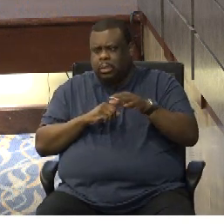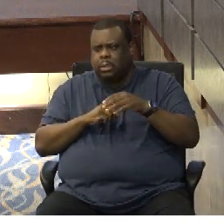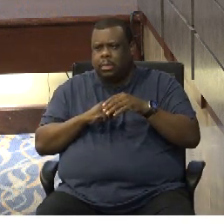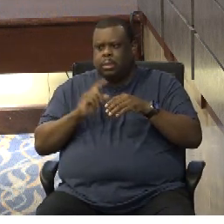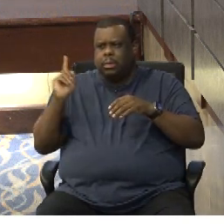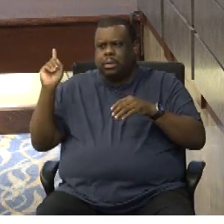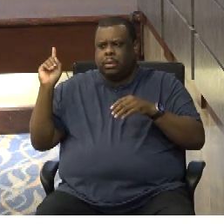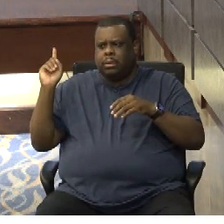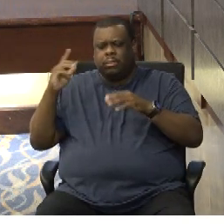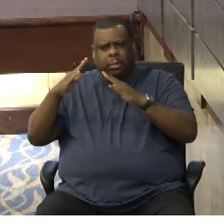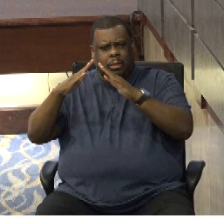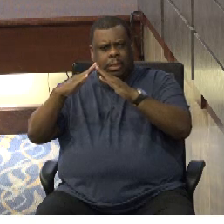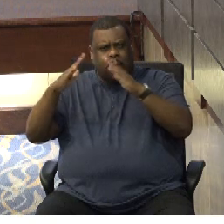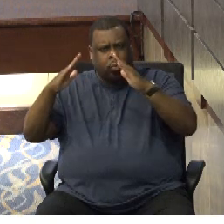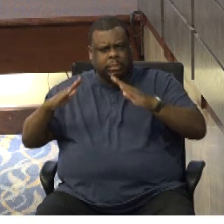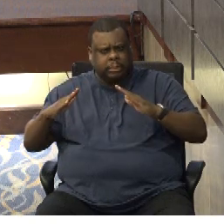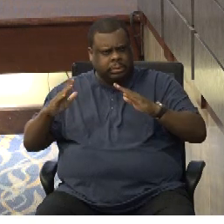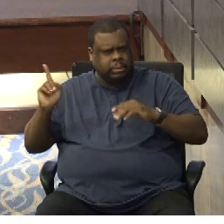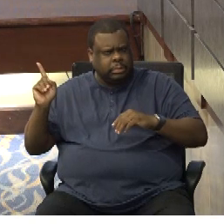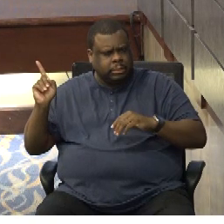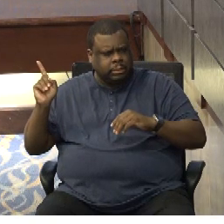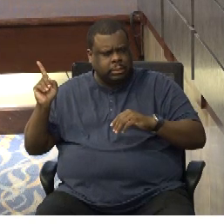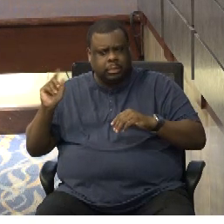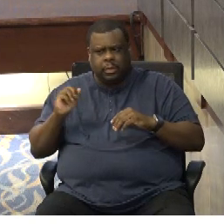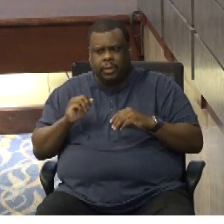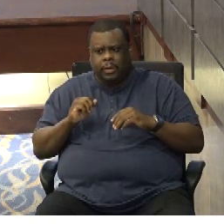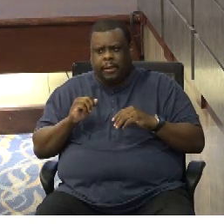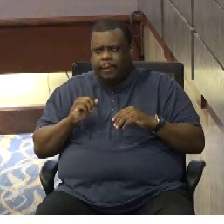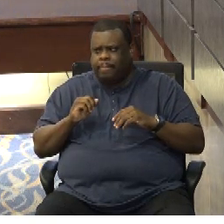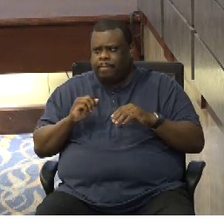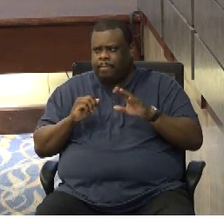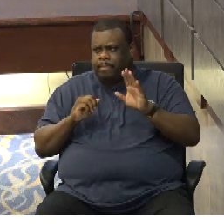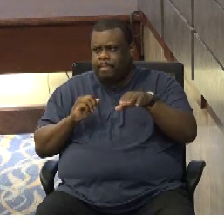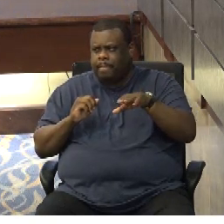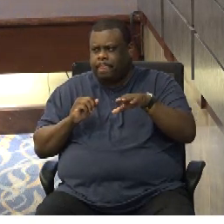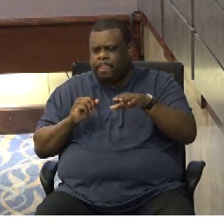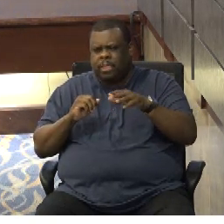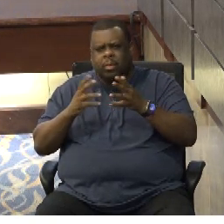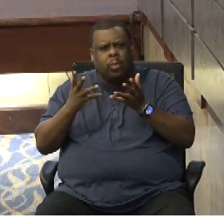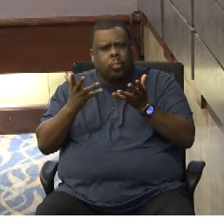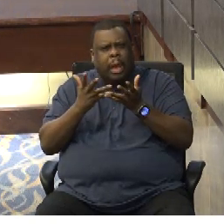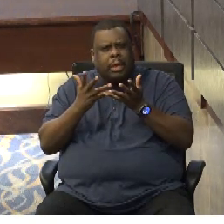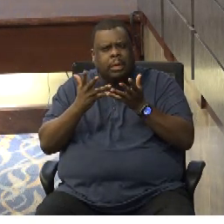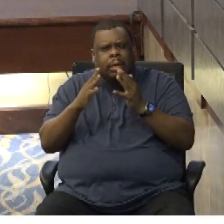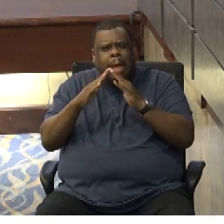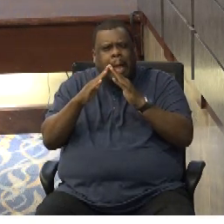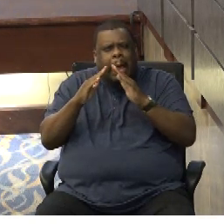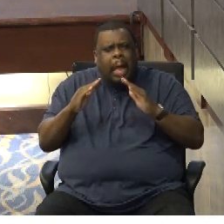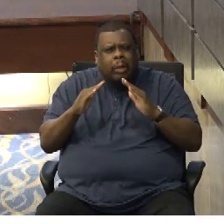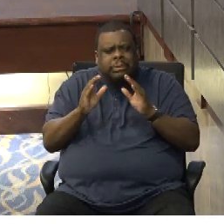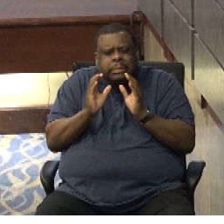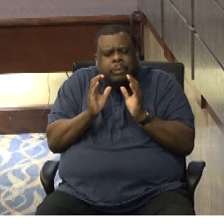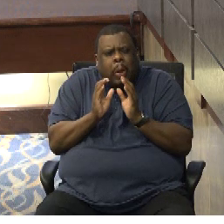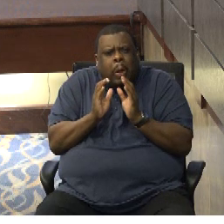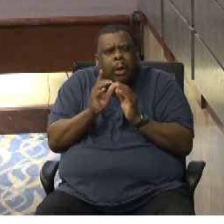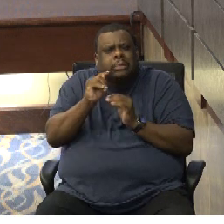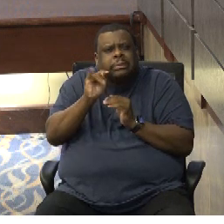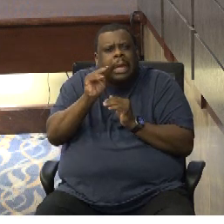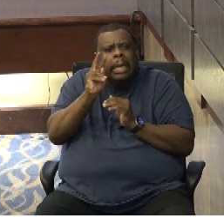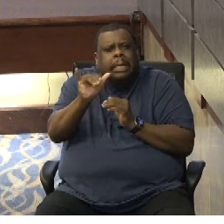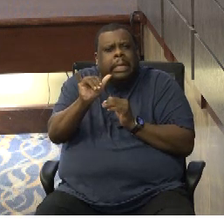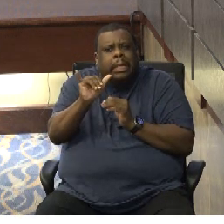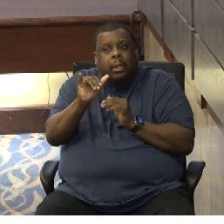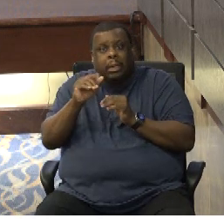houses, on the, yeah, what tiny houses are those are the ones on North 6th, or